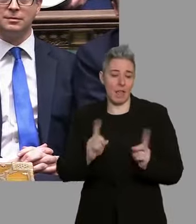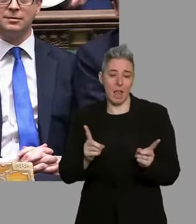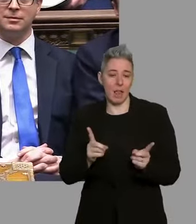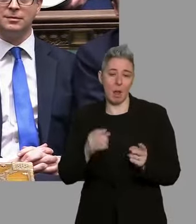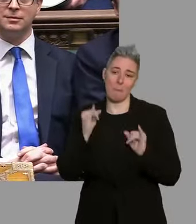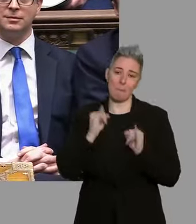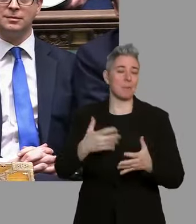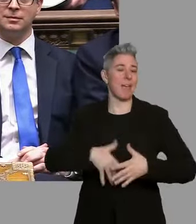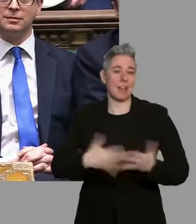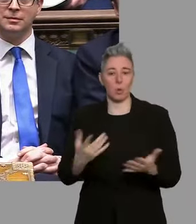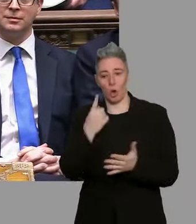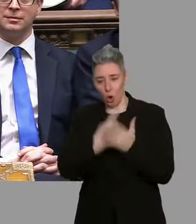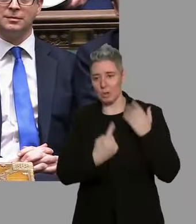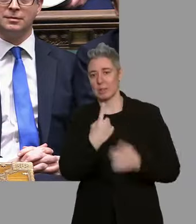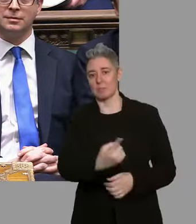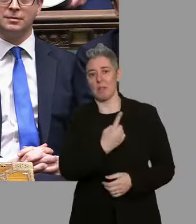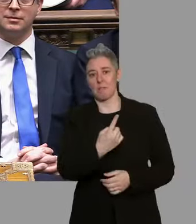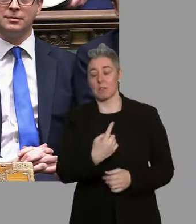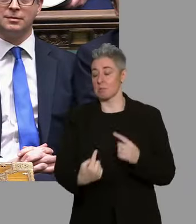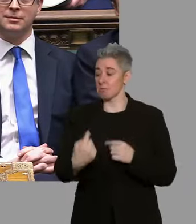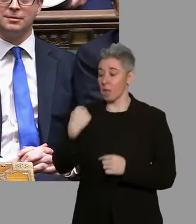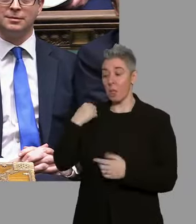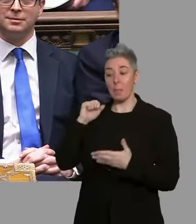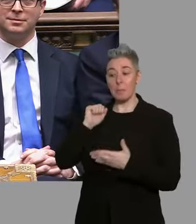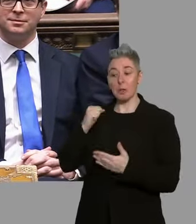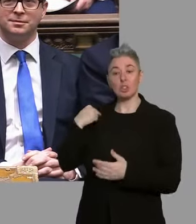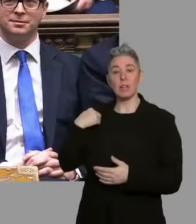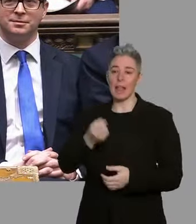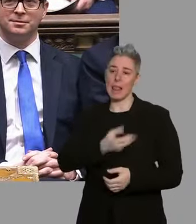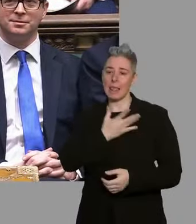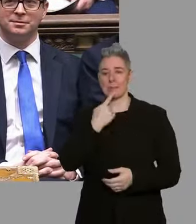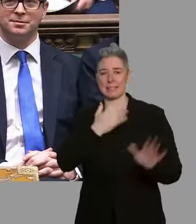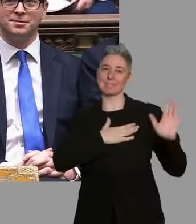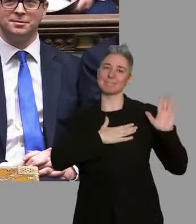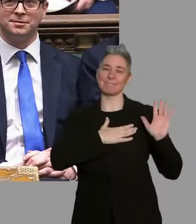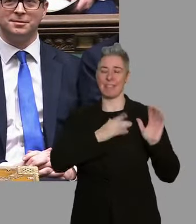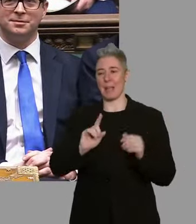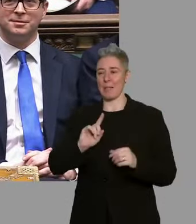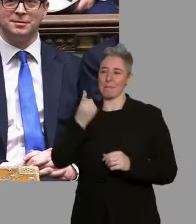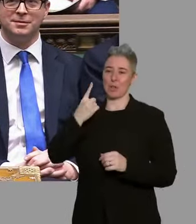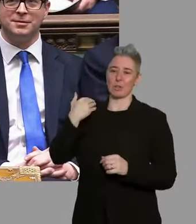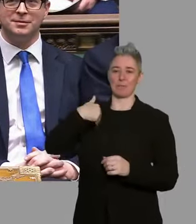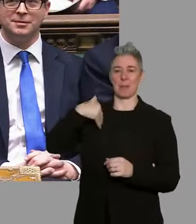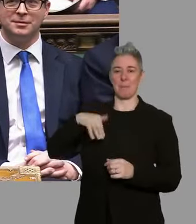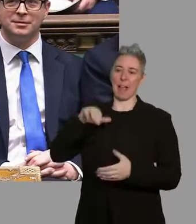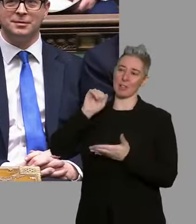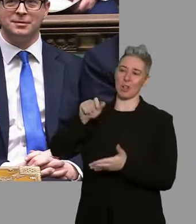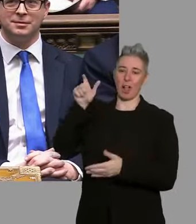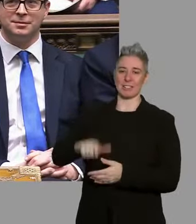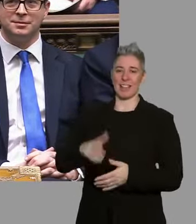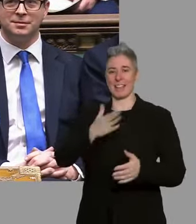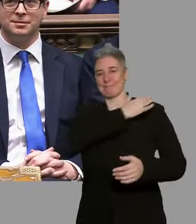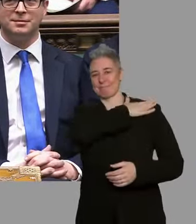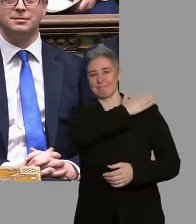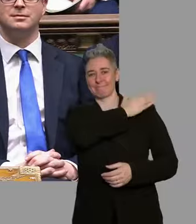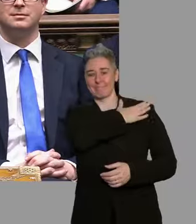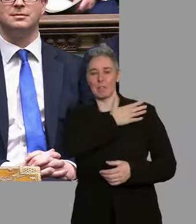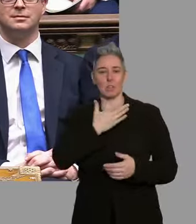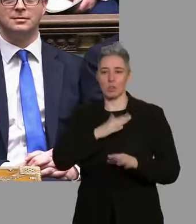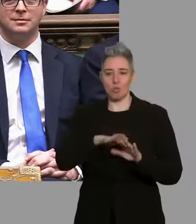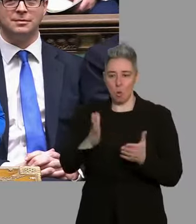themselves for having the first female Chancellor, instead of ensuring the country had someone actually qualified to do the